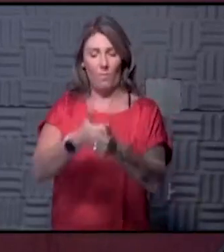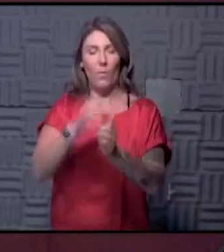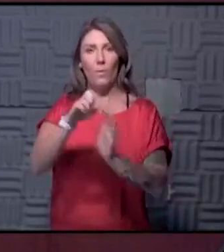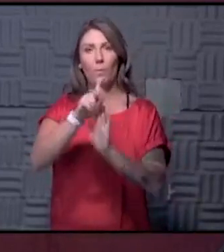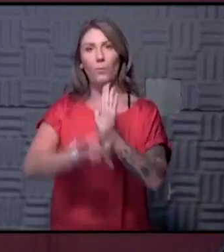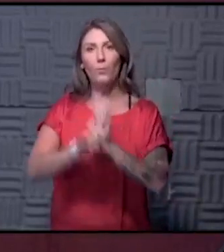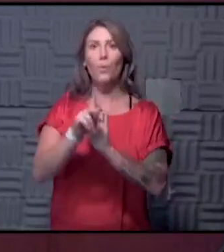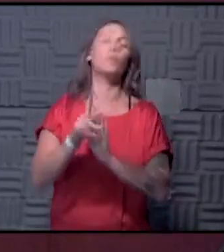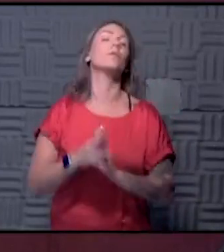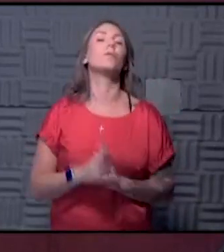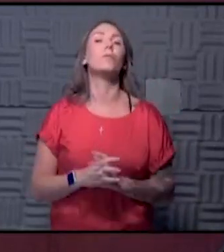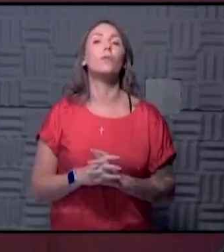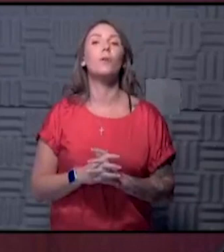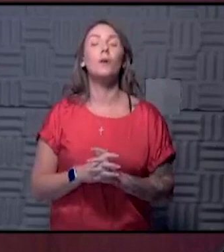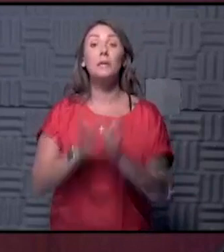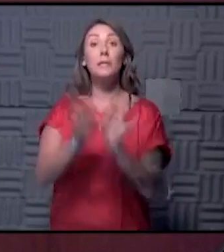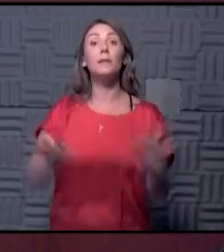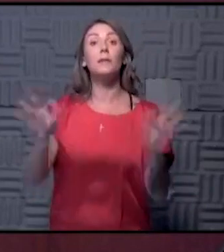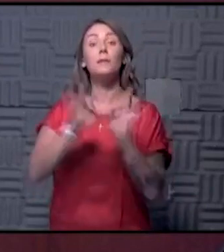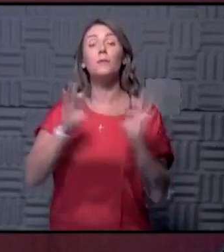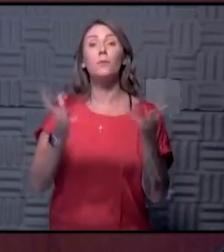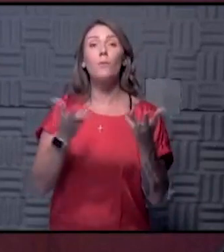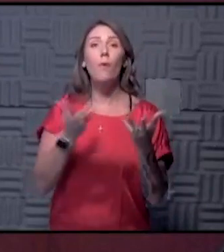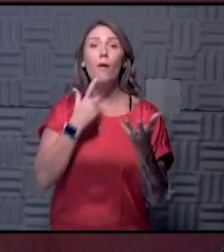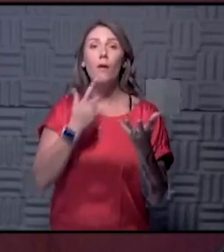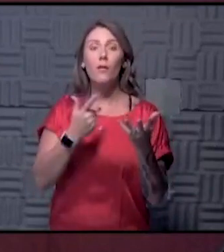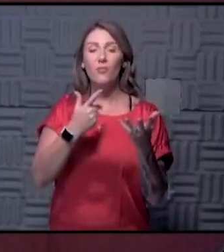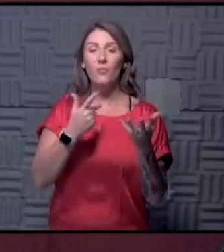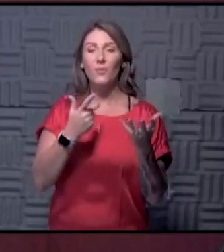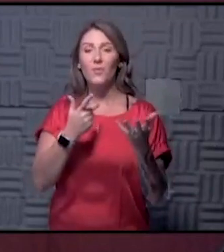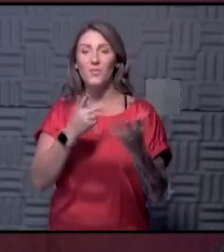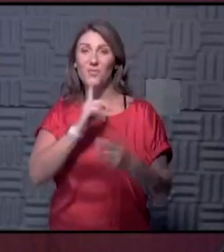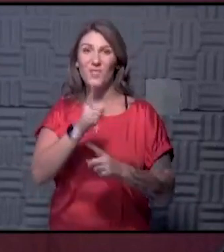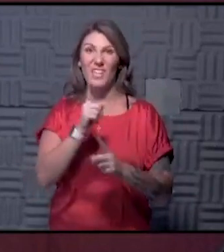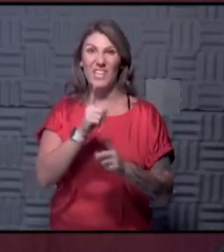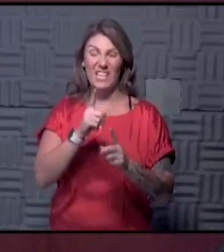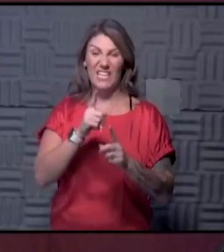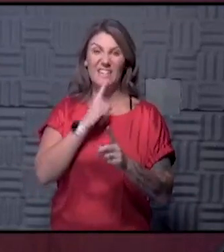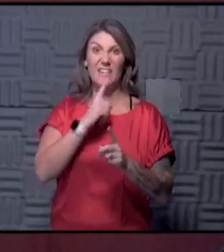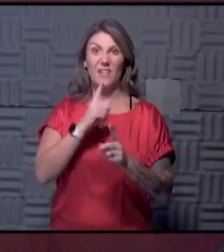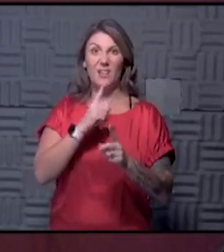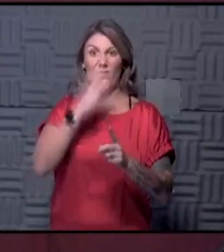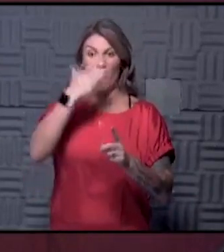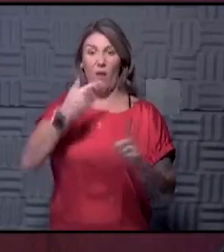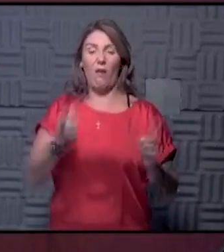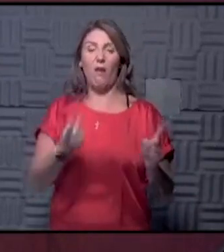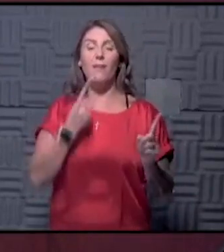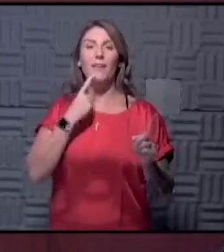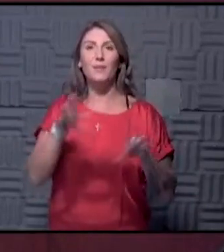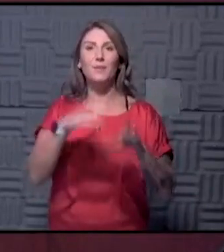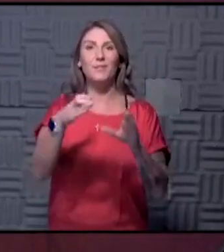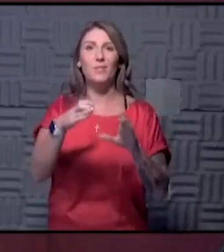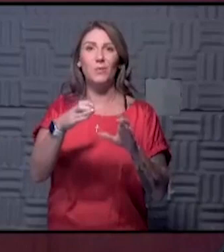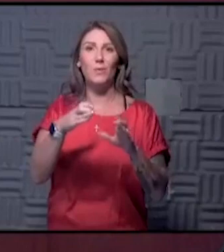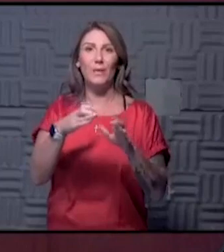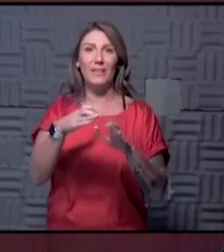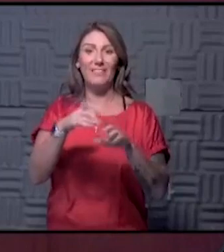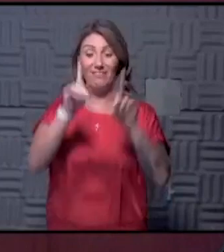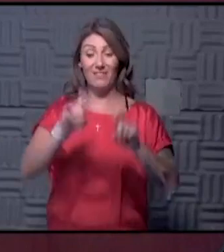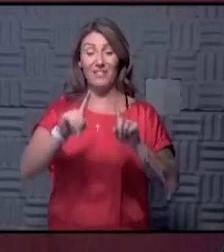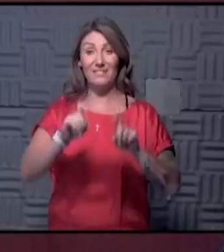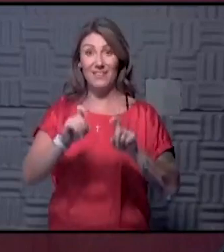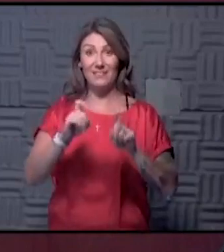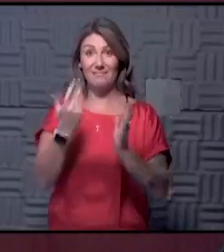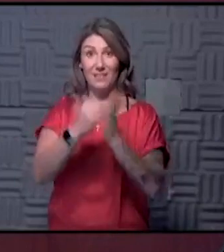protocol as well. But I think the key was on the front end, being able to do that mass testing, of reentry testing, and identifying